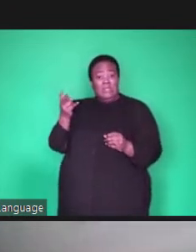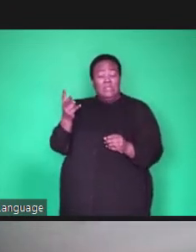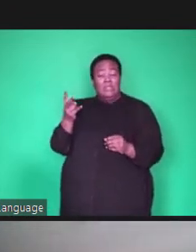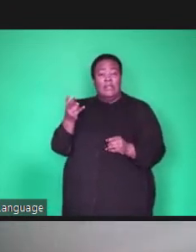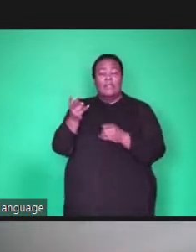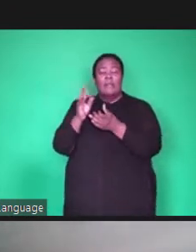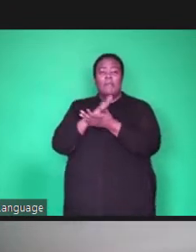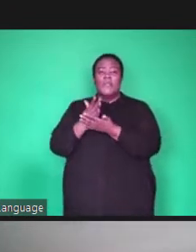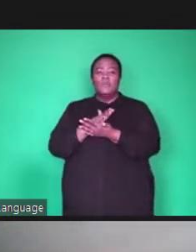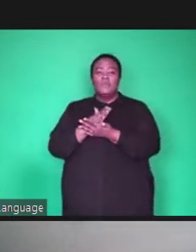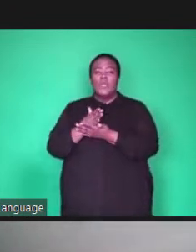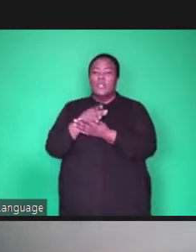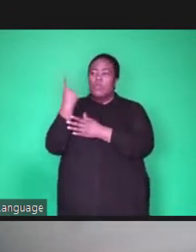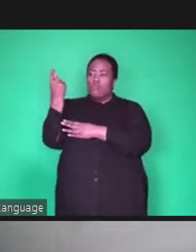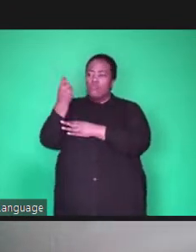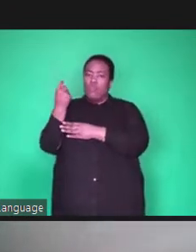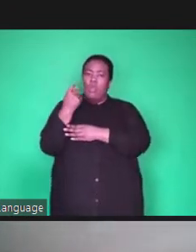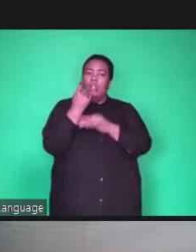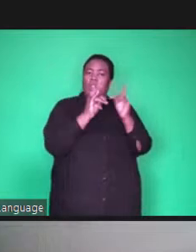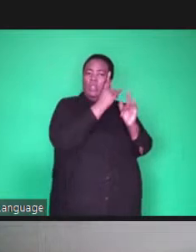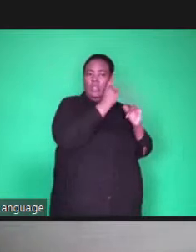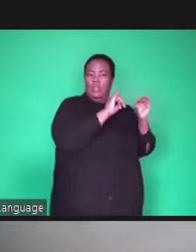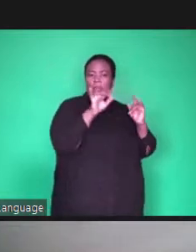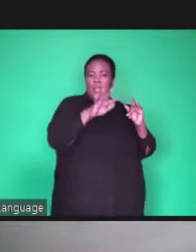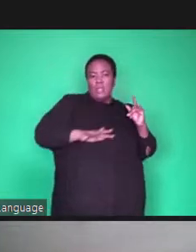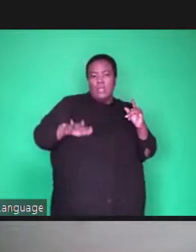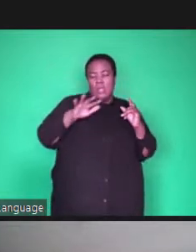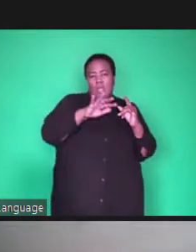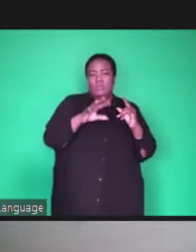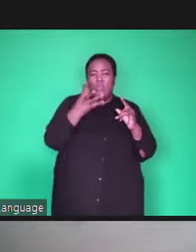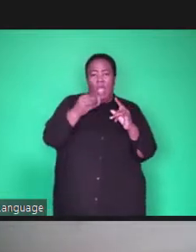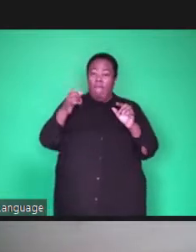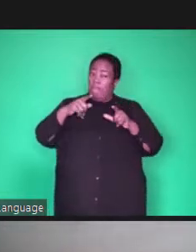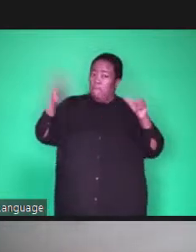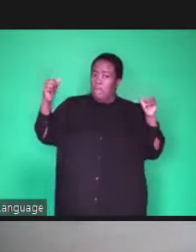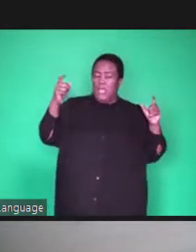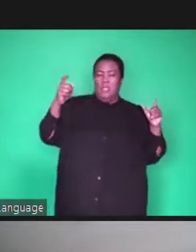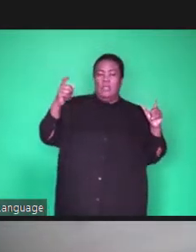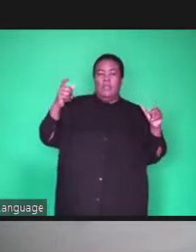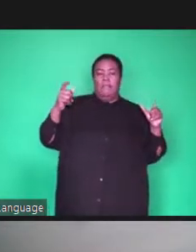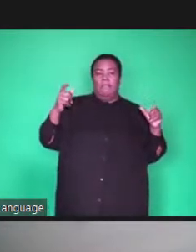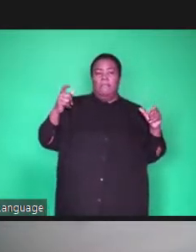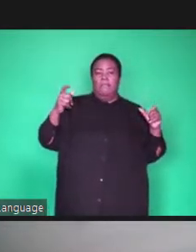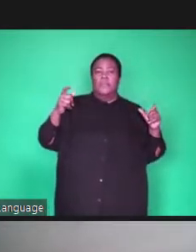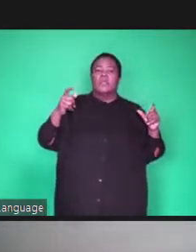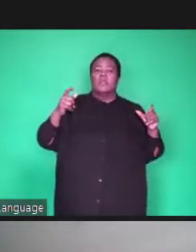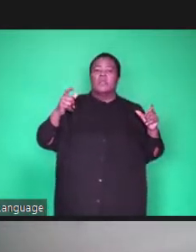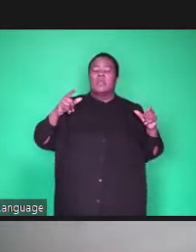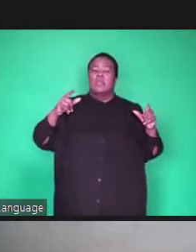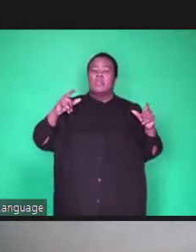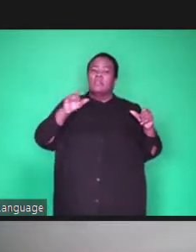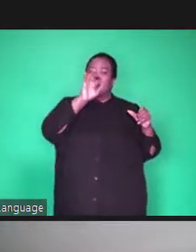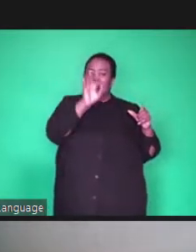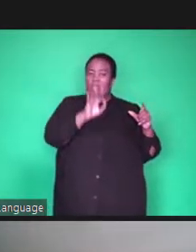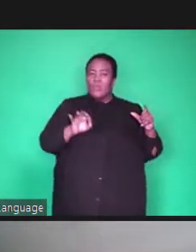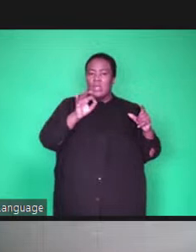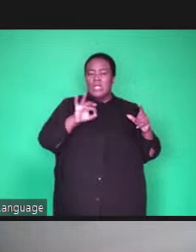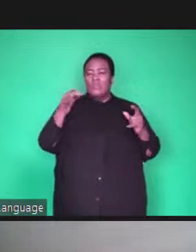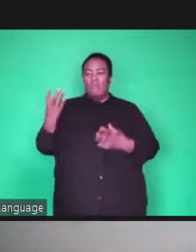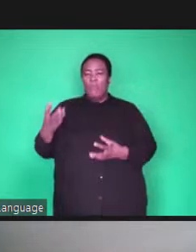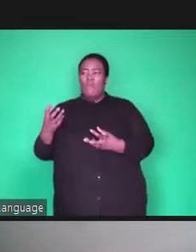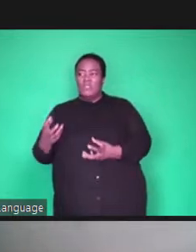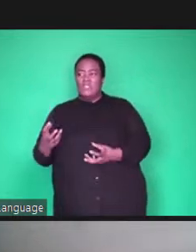between rural and urban areas, there is a really big gap in the rate of poverty, and overall it's not